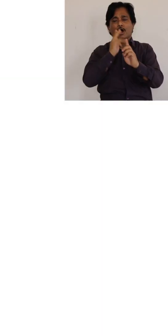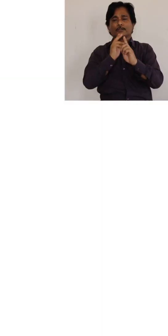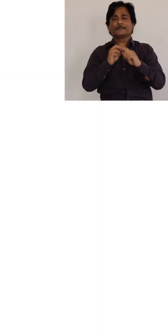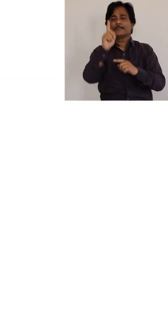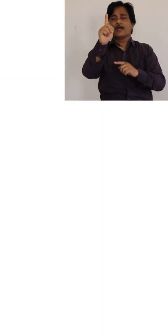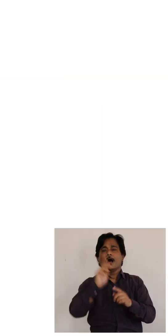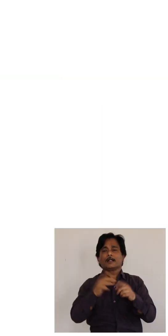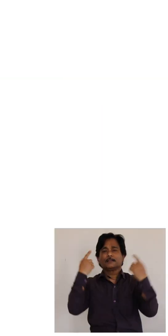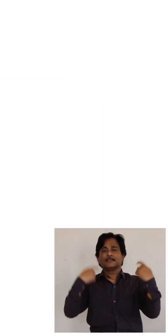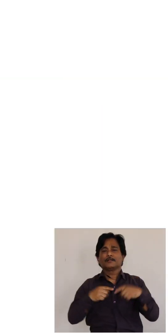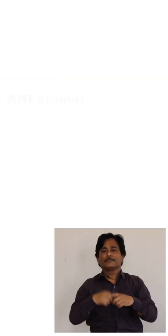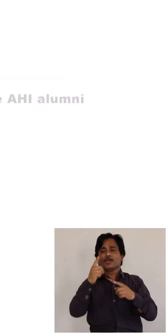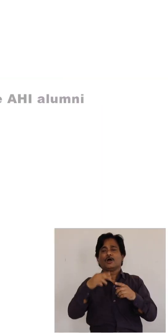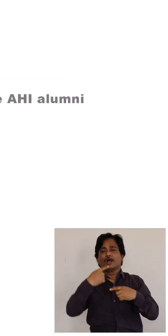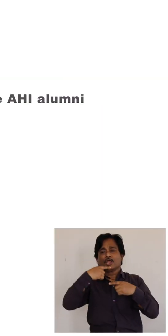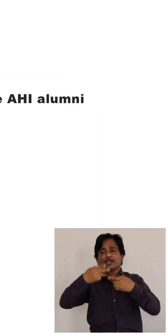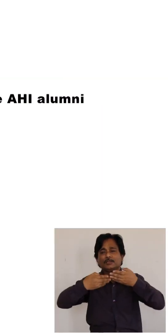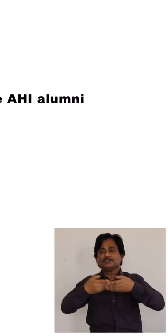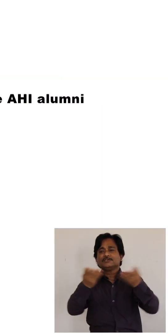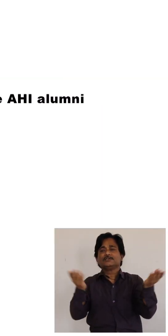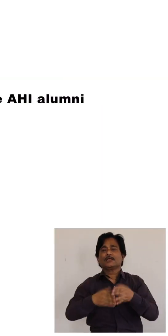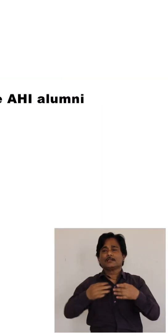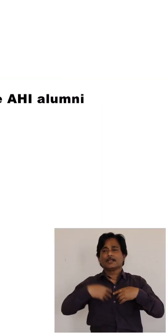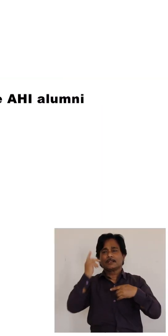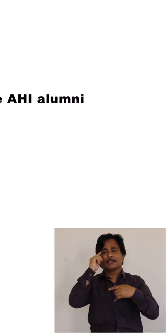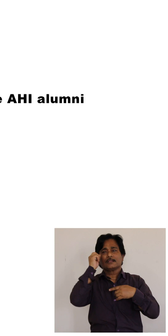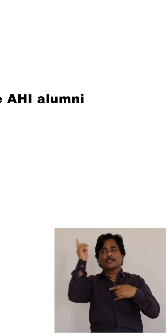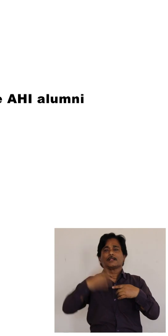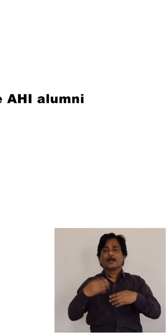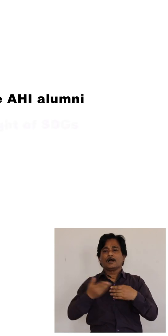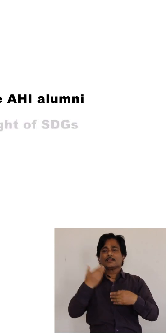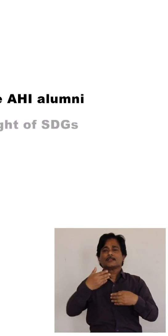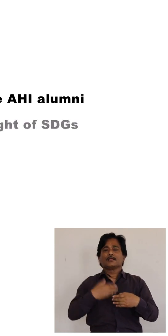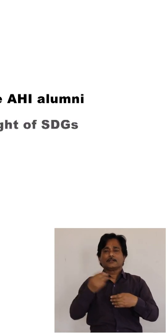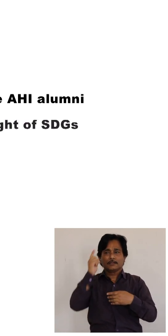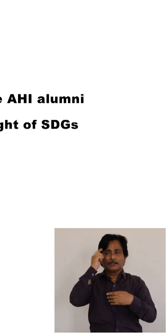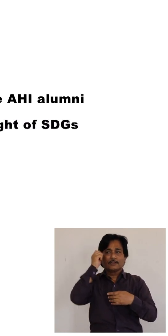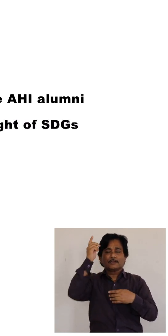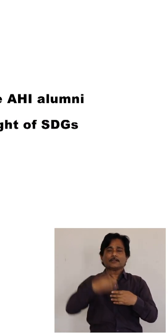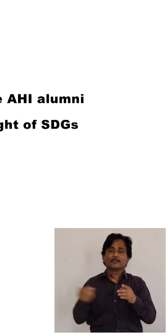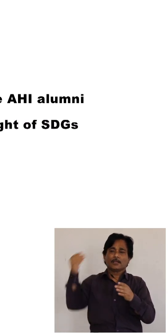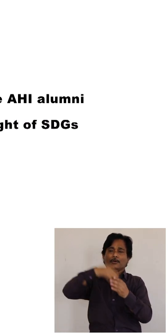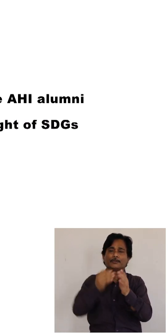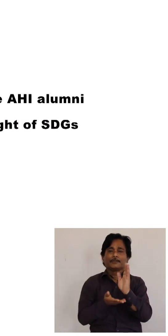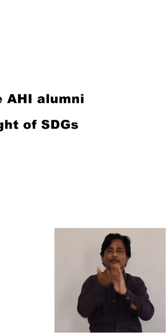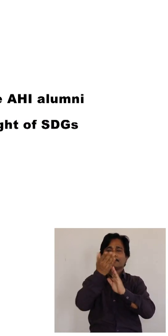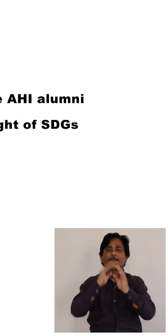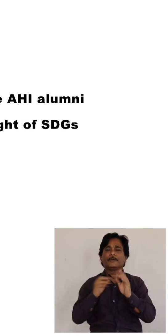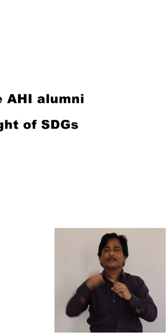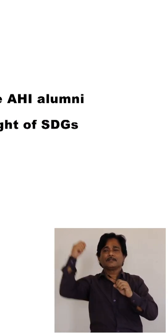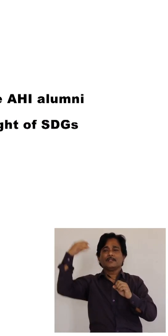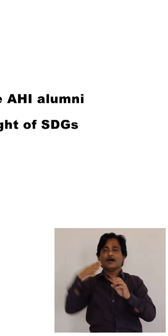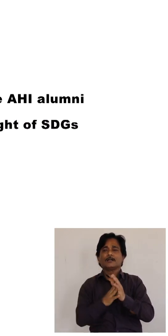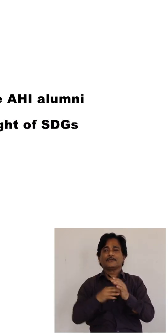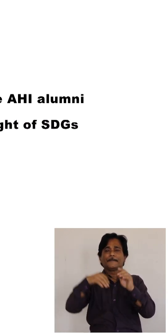Objectives of the seminar were to share learning, experience, and good practices, to enrich knowledge on inclusive development in the light